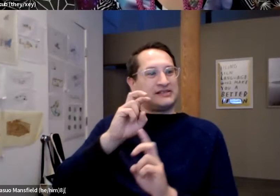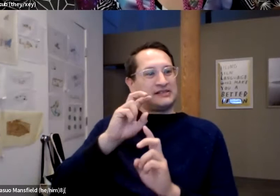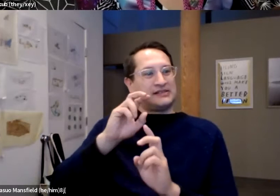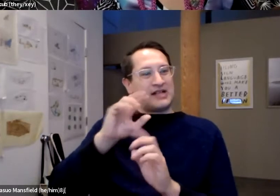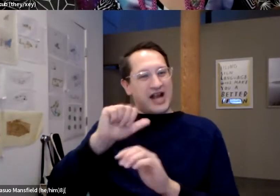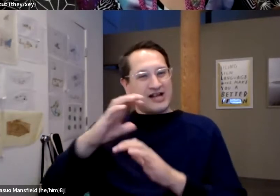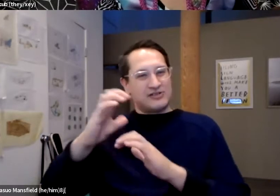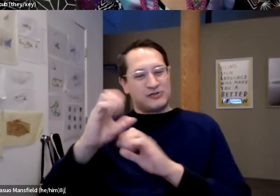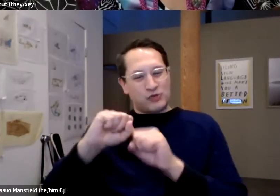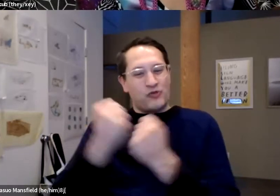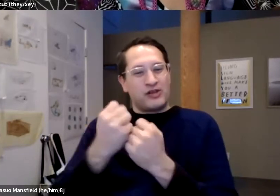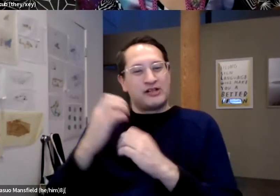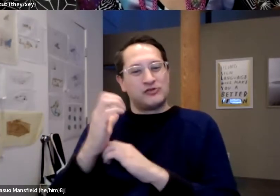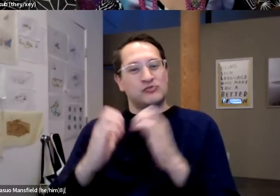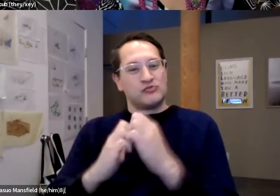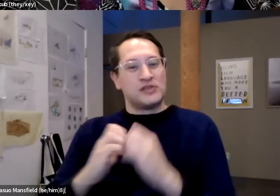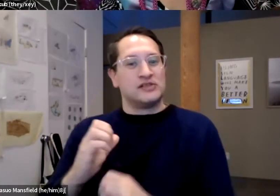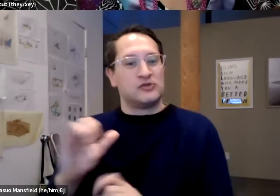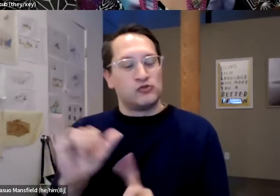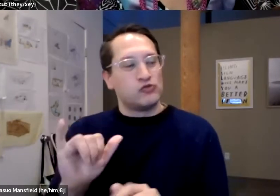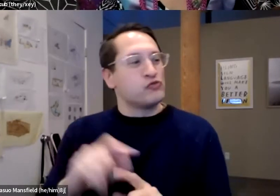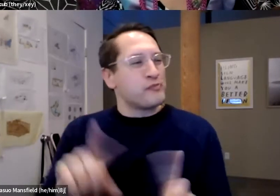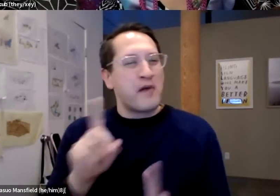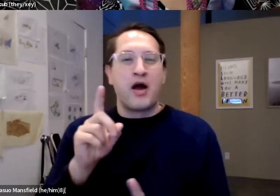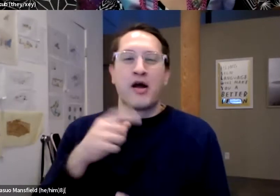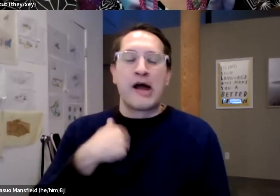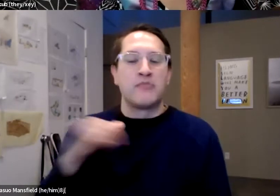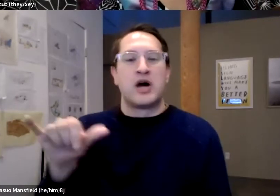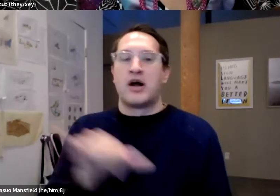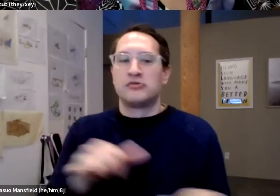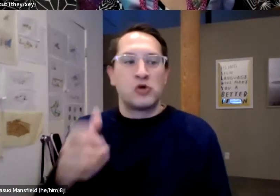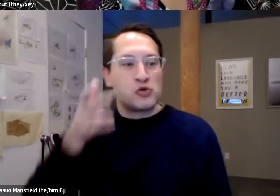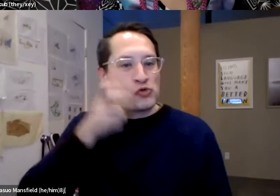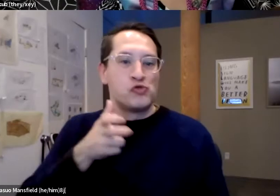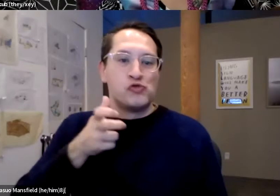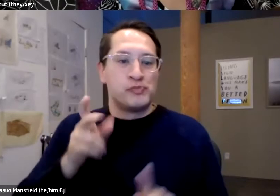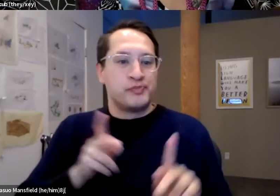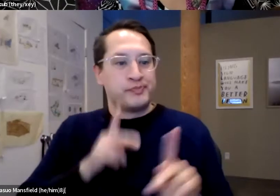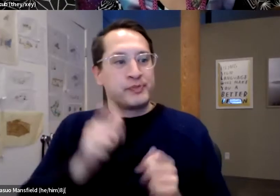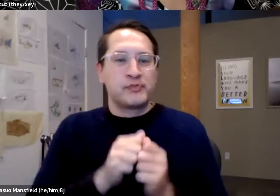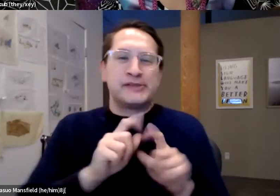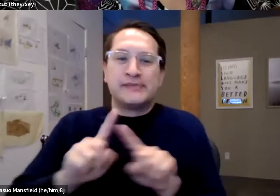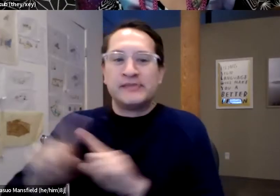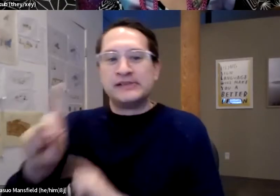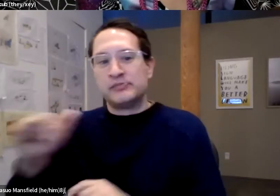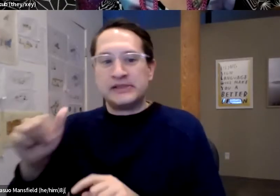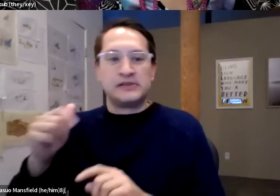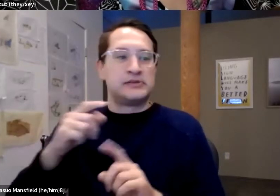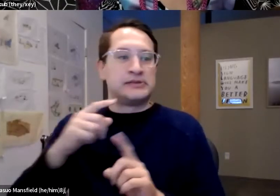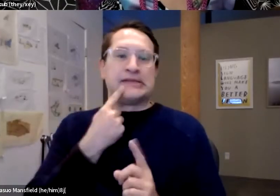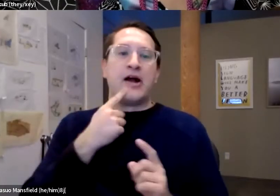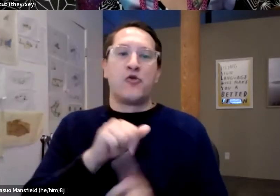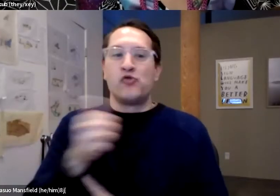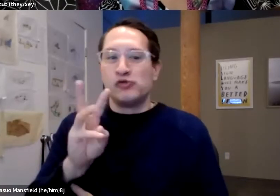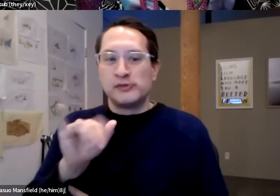way, disability is a social construct too. But I'm also hearing people with